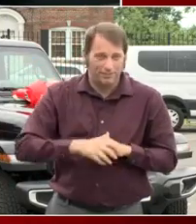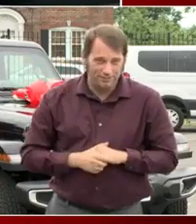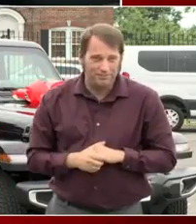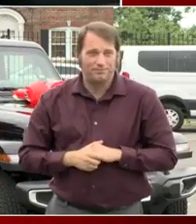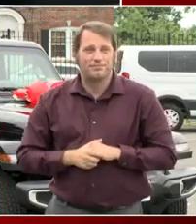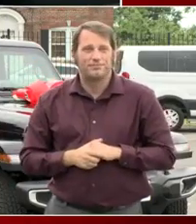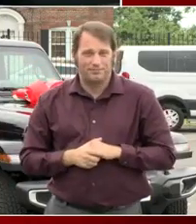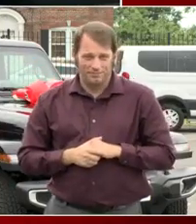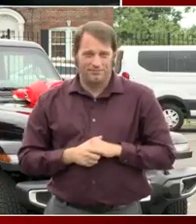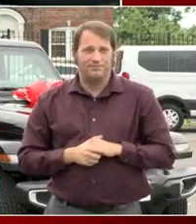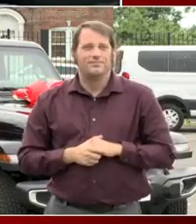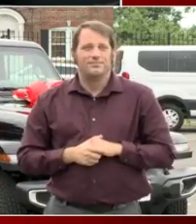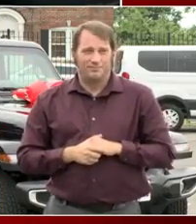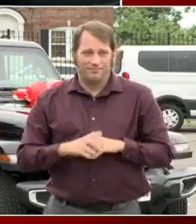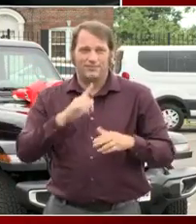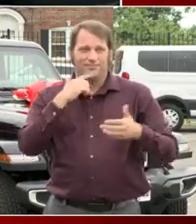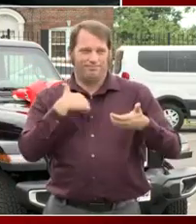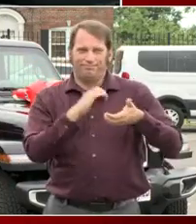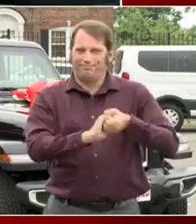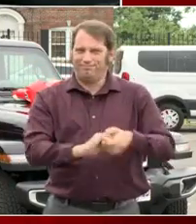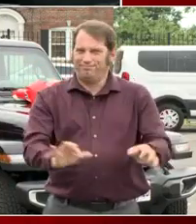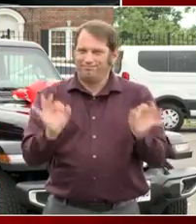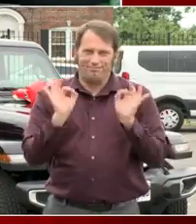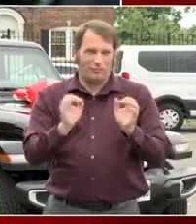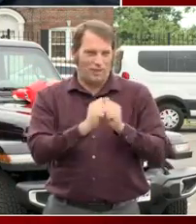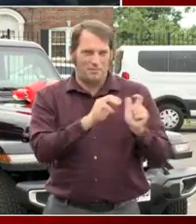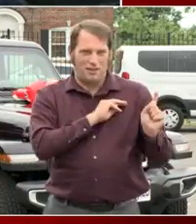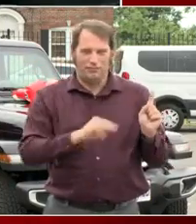incredible work you're doing. So thank you.